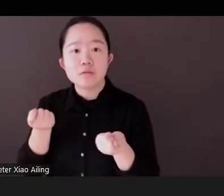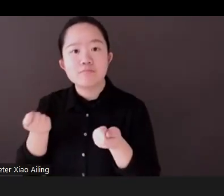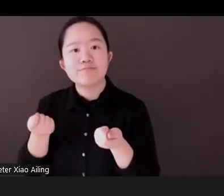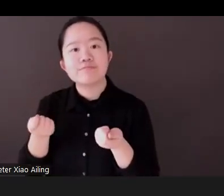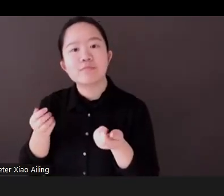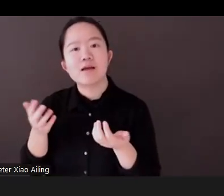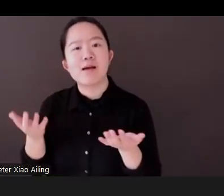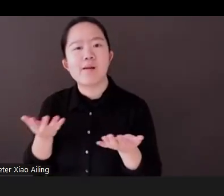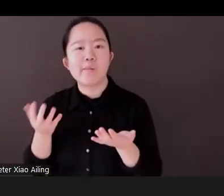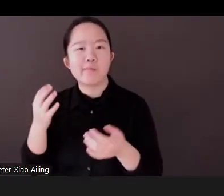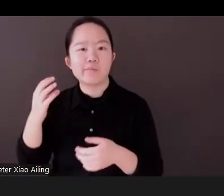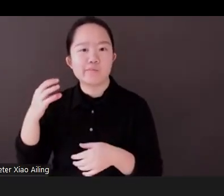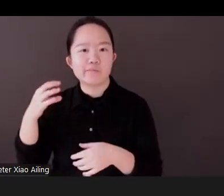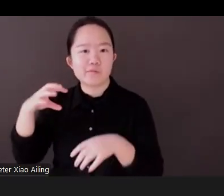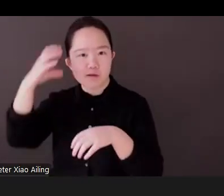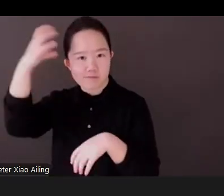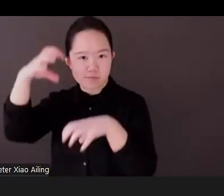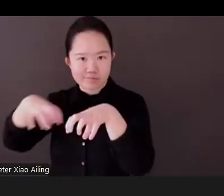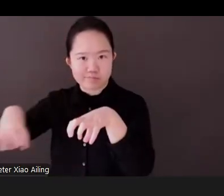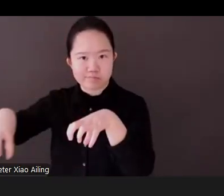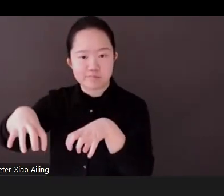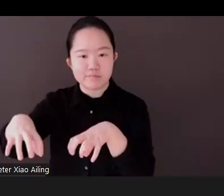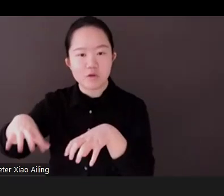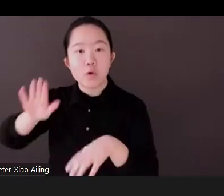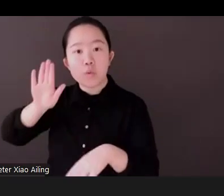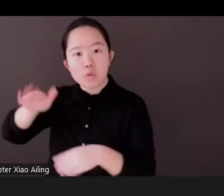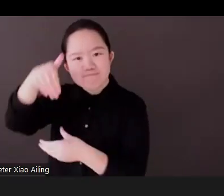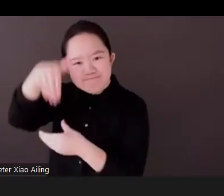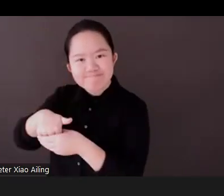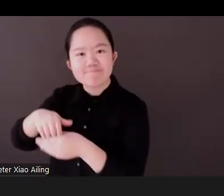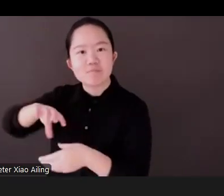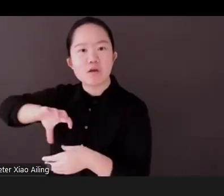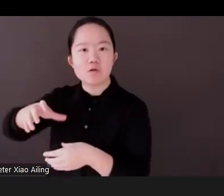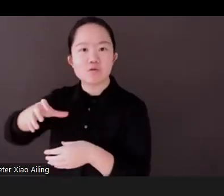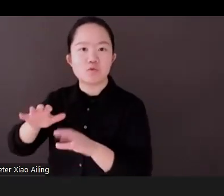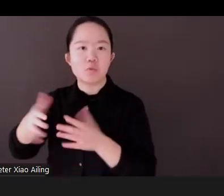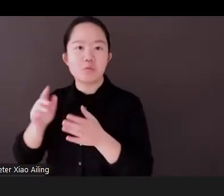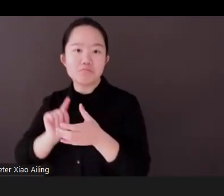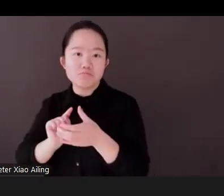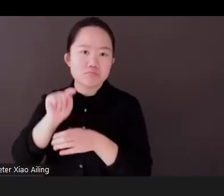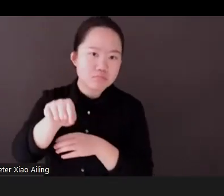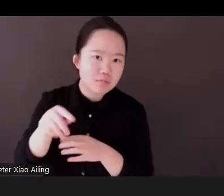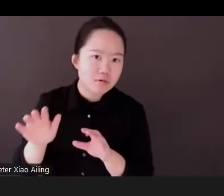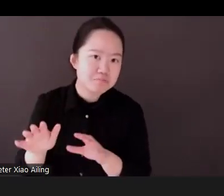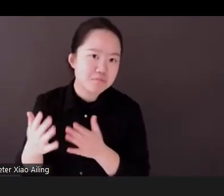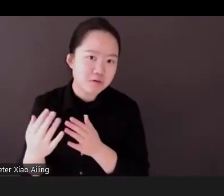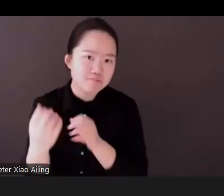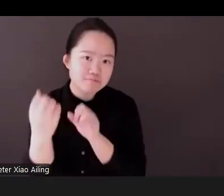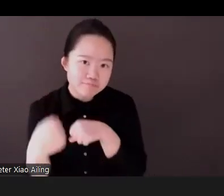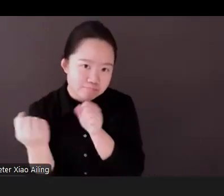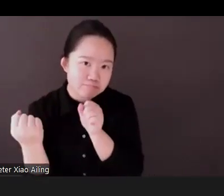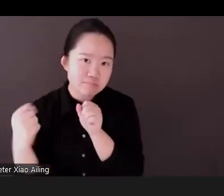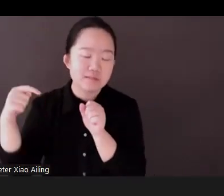like with other, which are actually like European Union's acts, where there is a joint system like